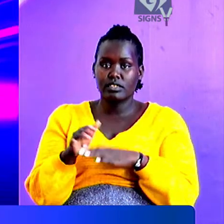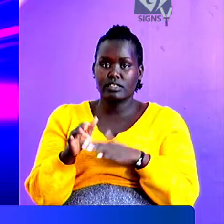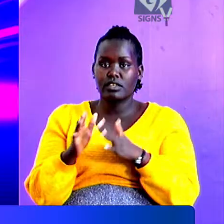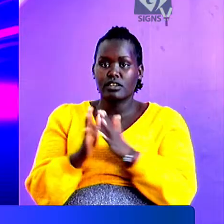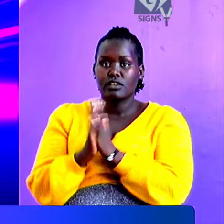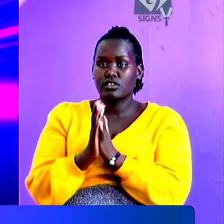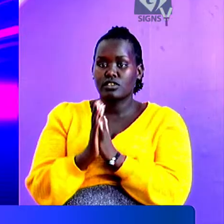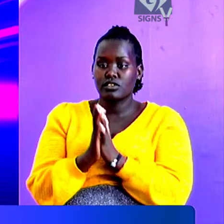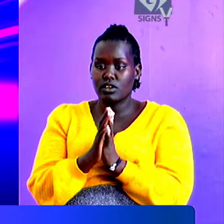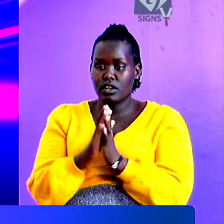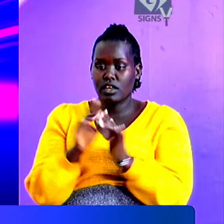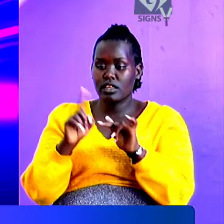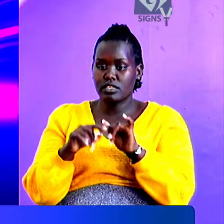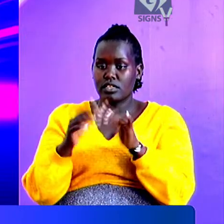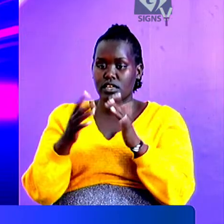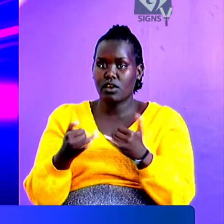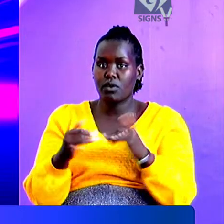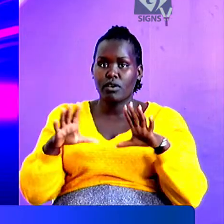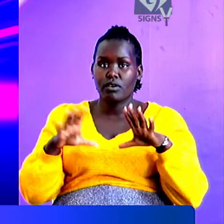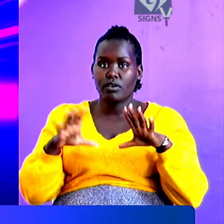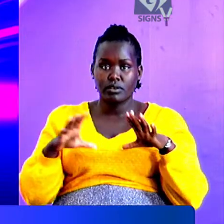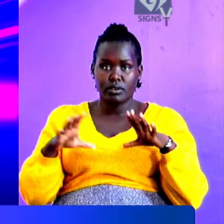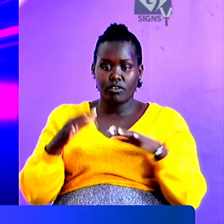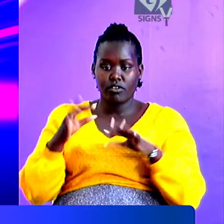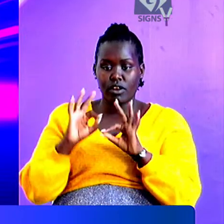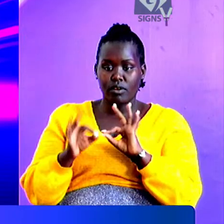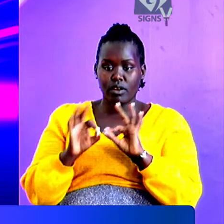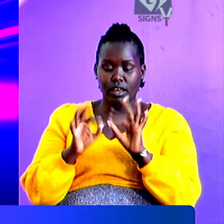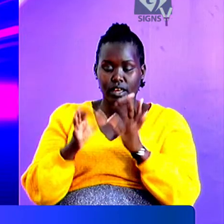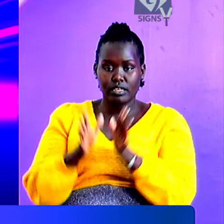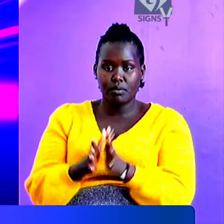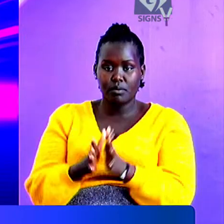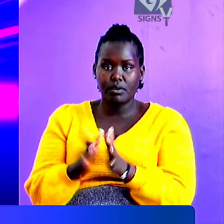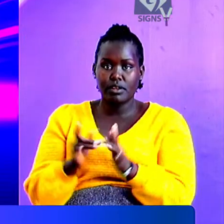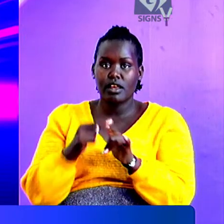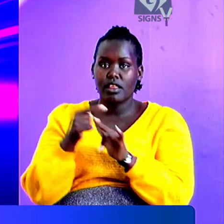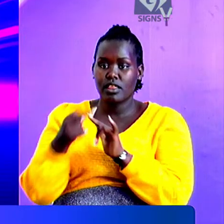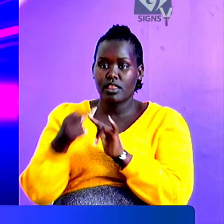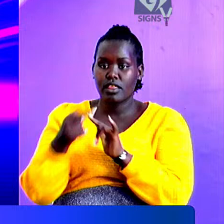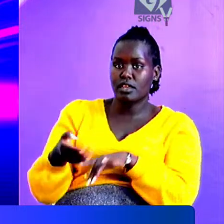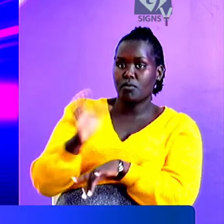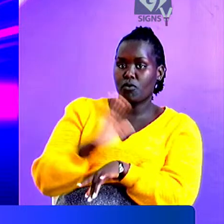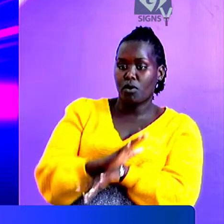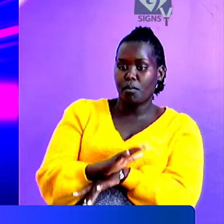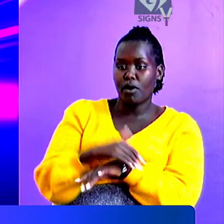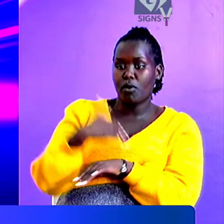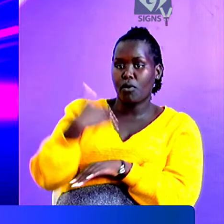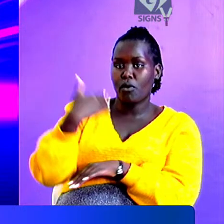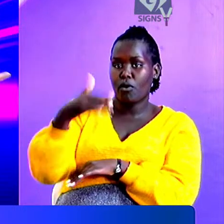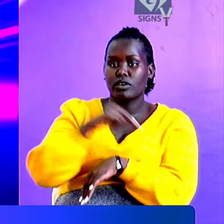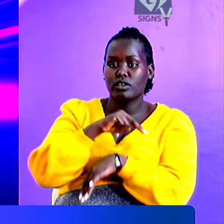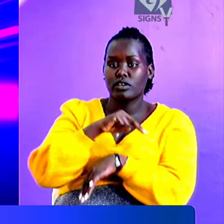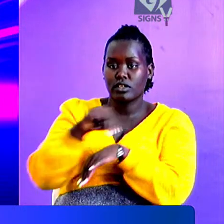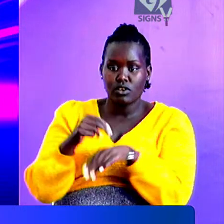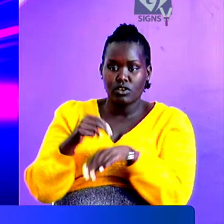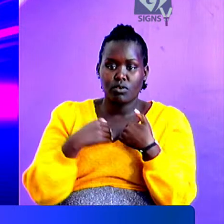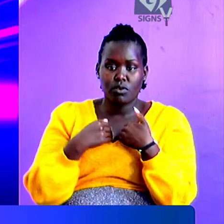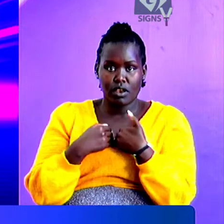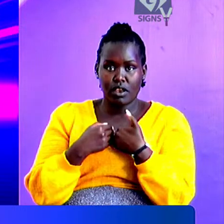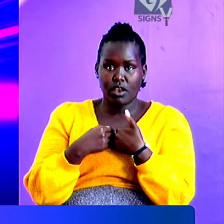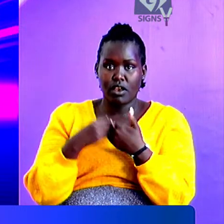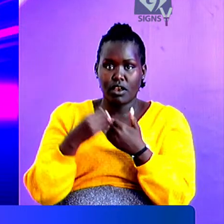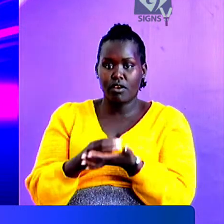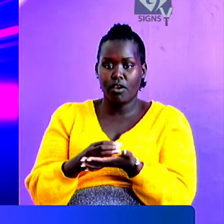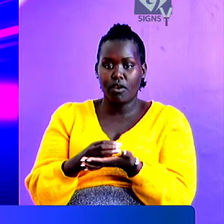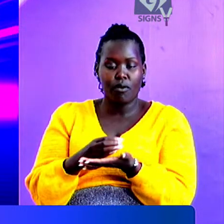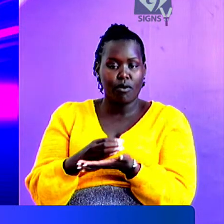us to take a quick breather for our sign language interpreter. When we come back, we're coming back with the Daily Nation. And I think you're going to have a cup of tea with this one.